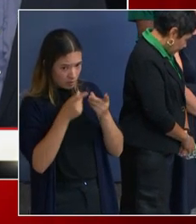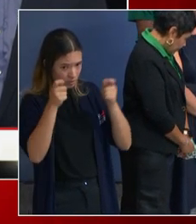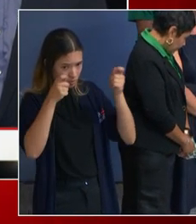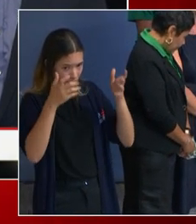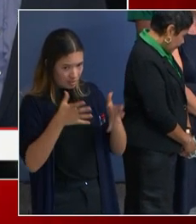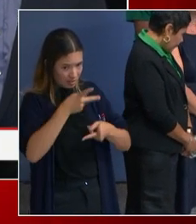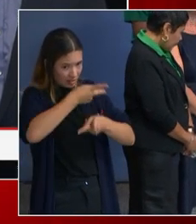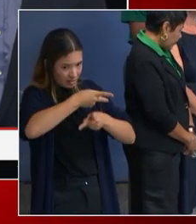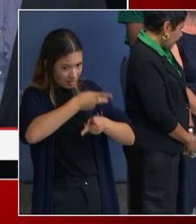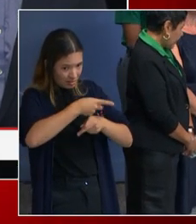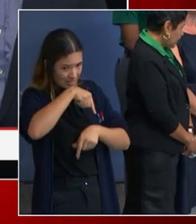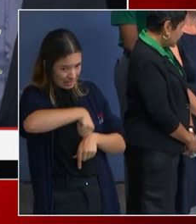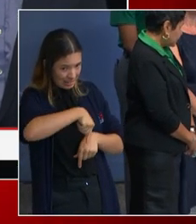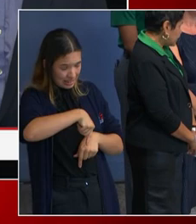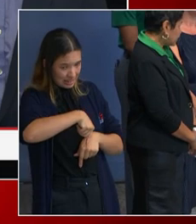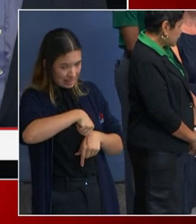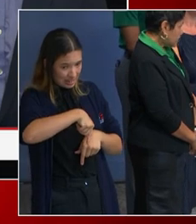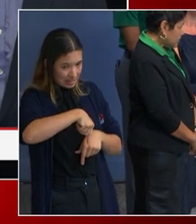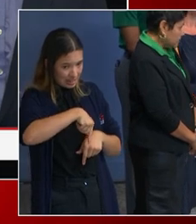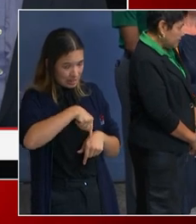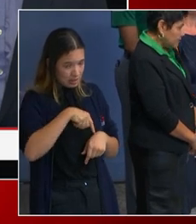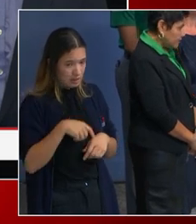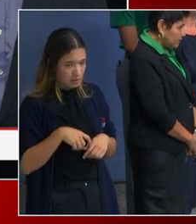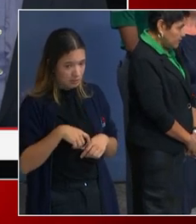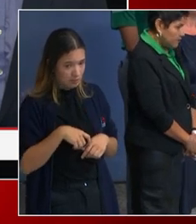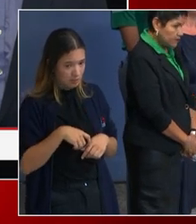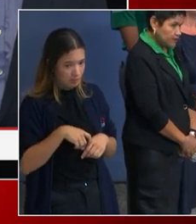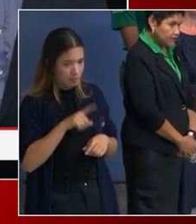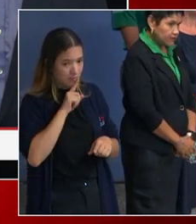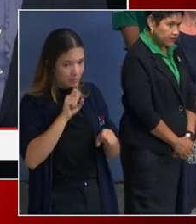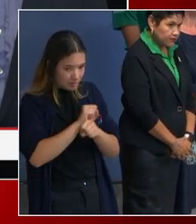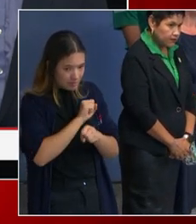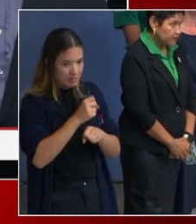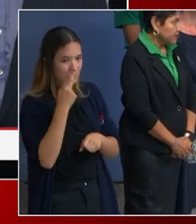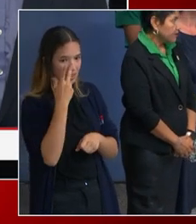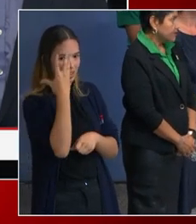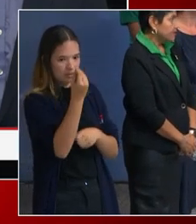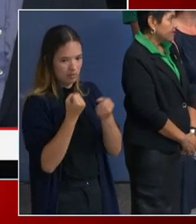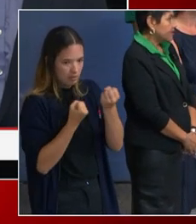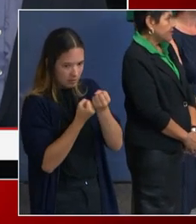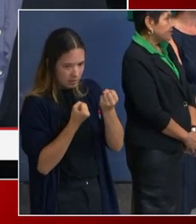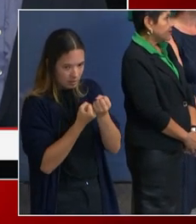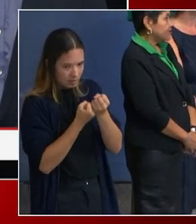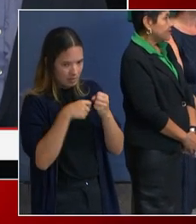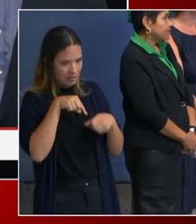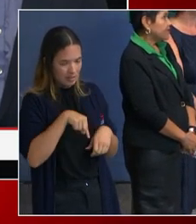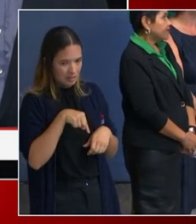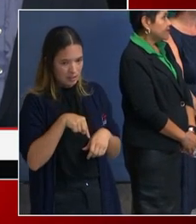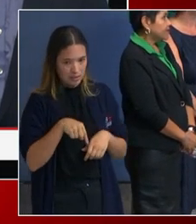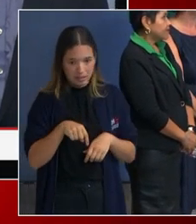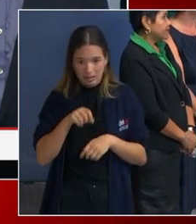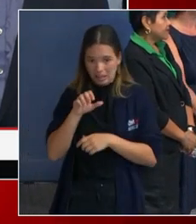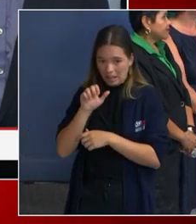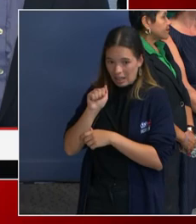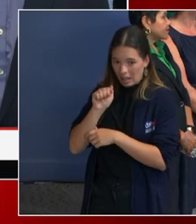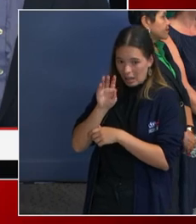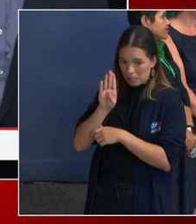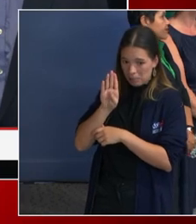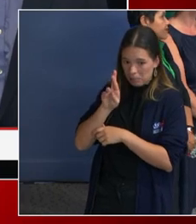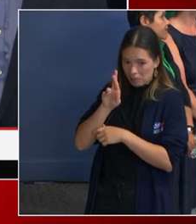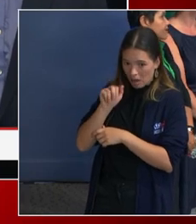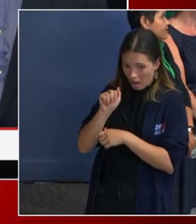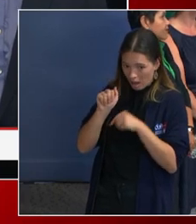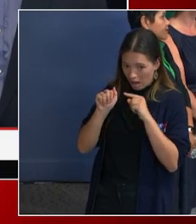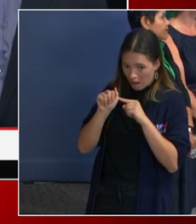this, they're actually going out and enforcing. Are you talking about ABRA? Yes. Okay, you'll have to